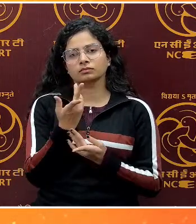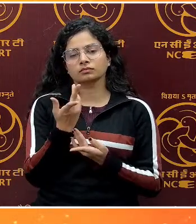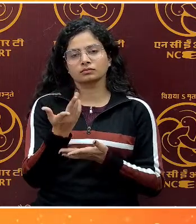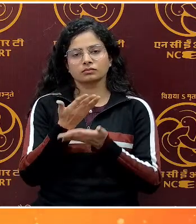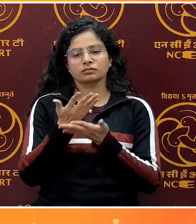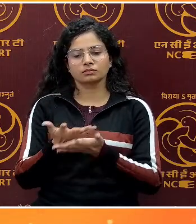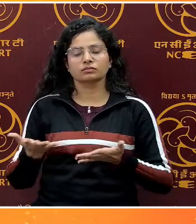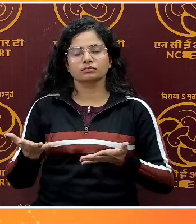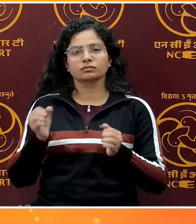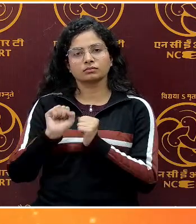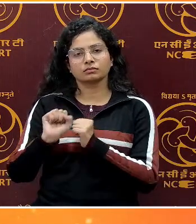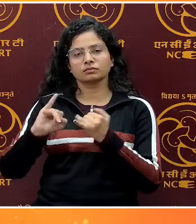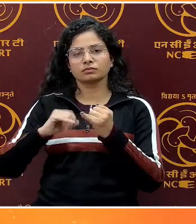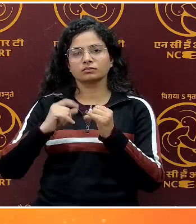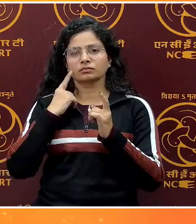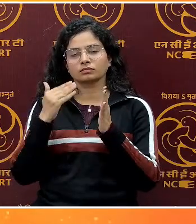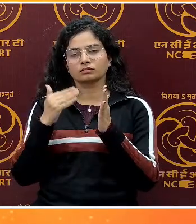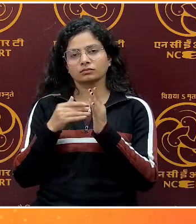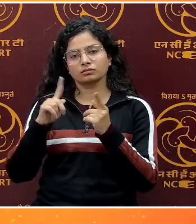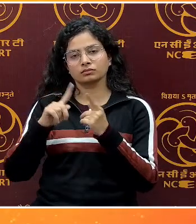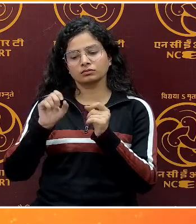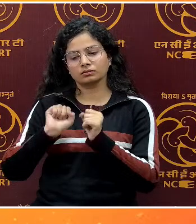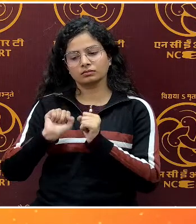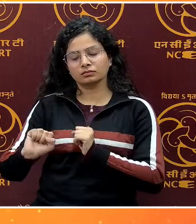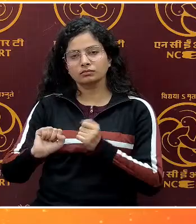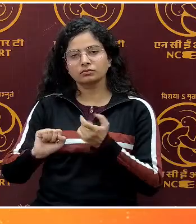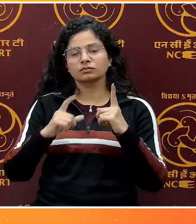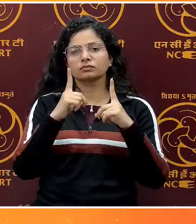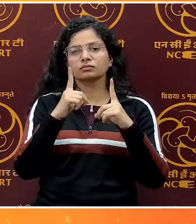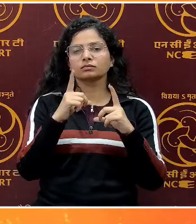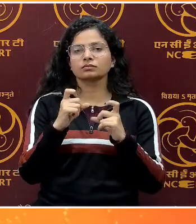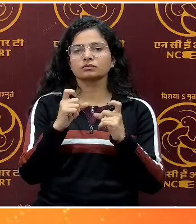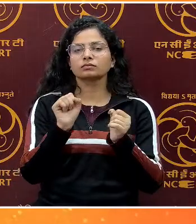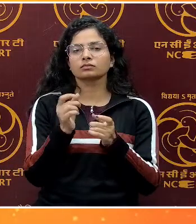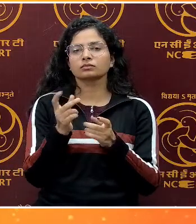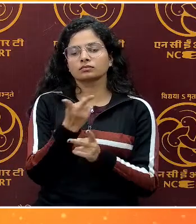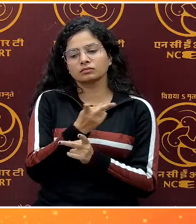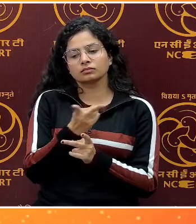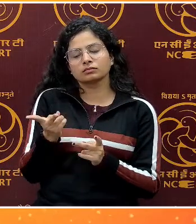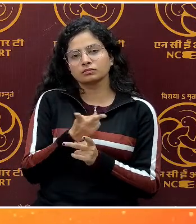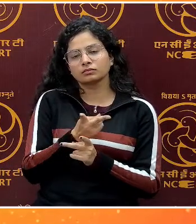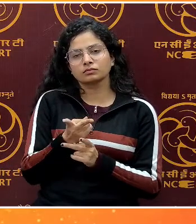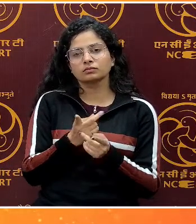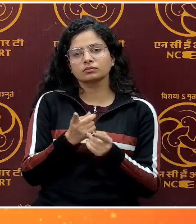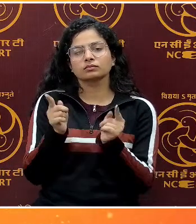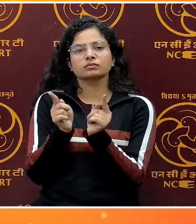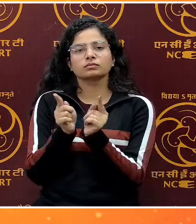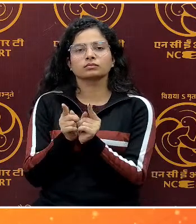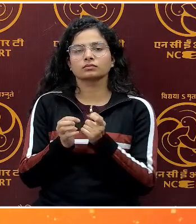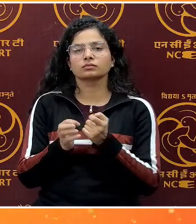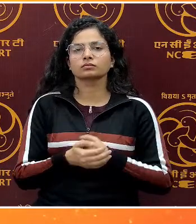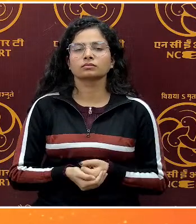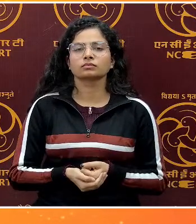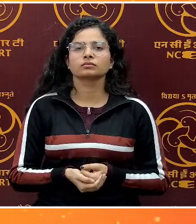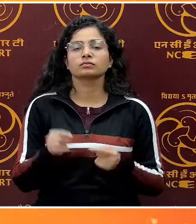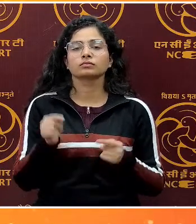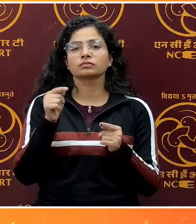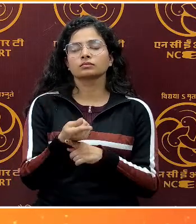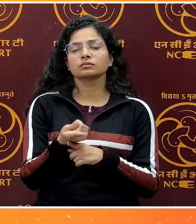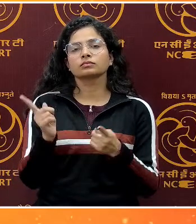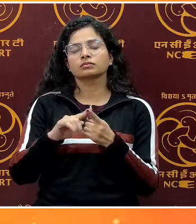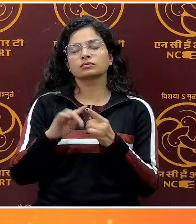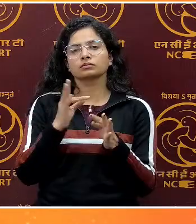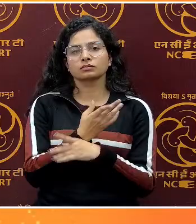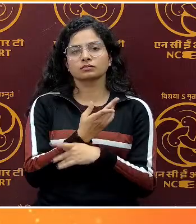the size of the object and the size of the image. So it is comparatively small. Yeah. In this case,